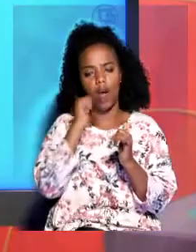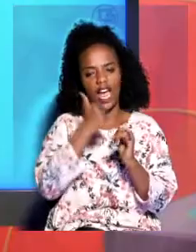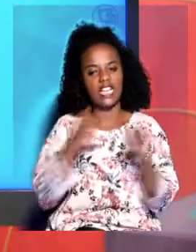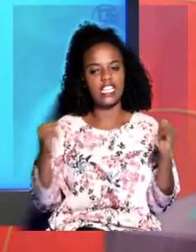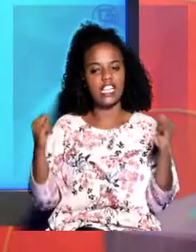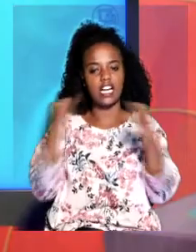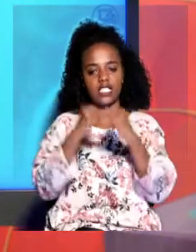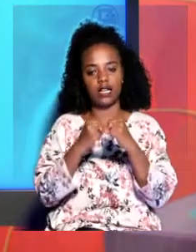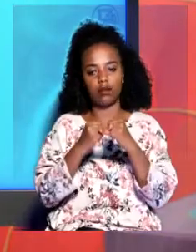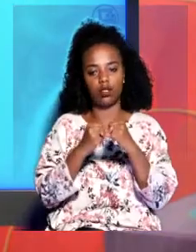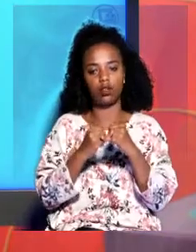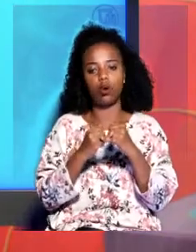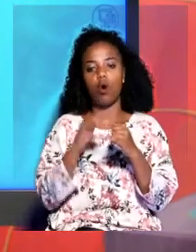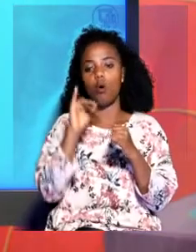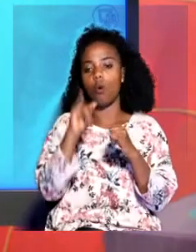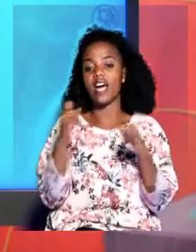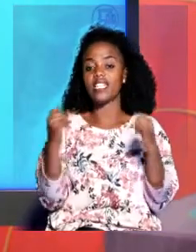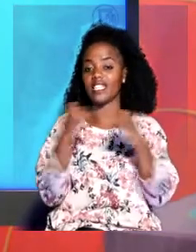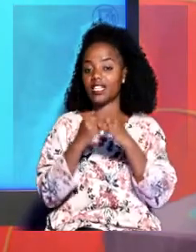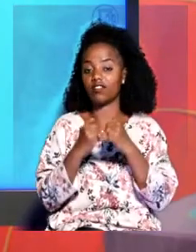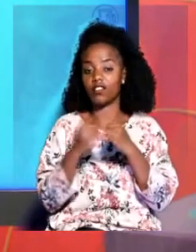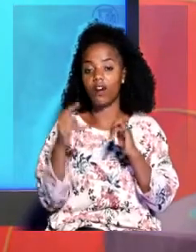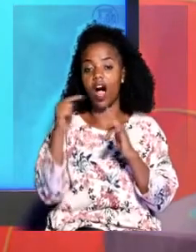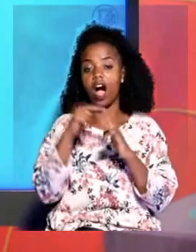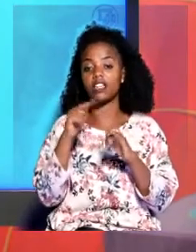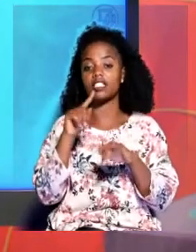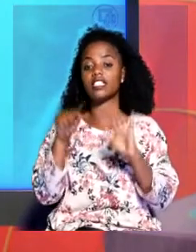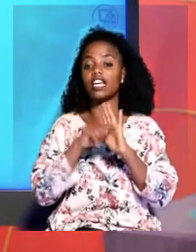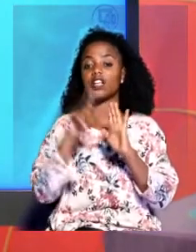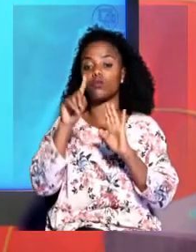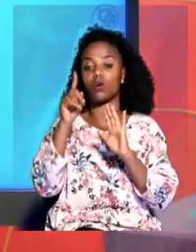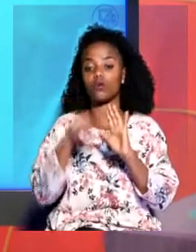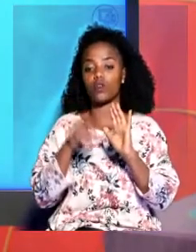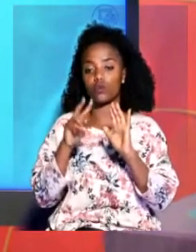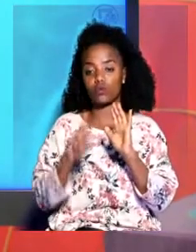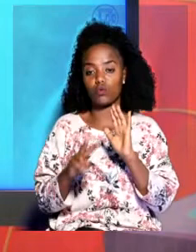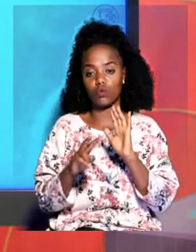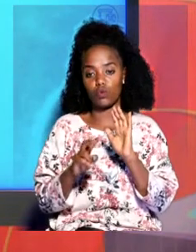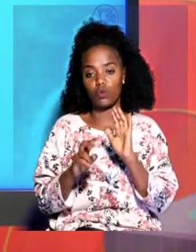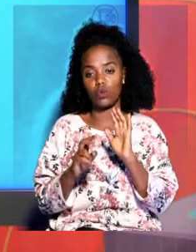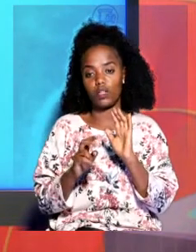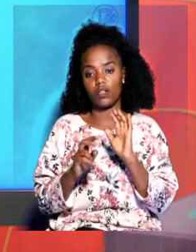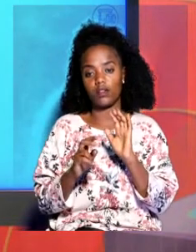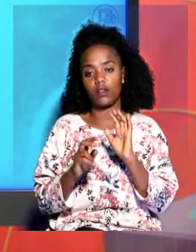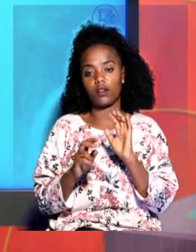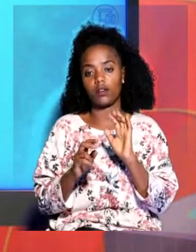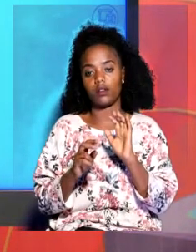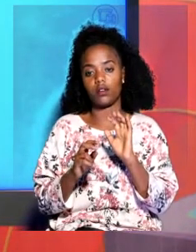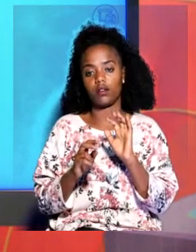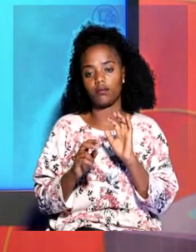any intercept, it has y-intercept. The y-intercept is at negative 1 over 2. So assume negative 1 over 3 is here